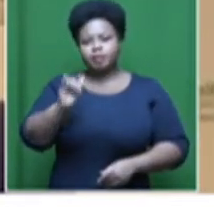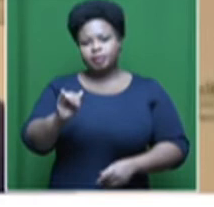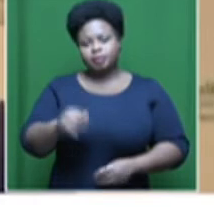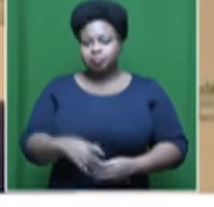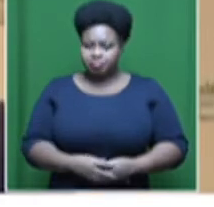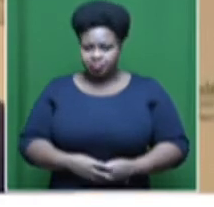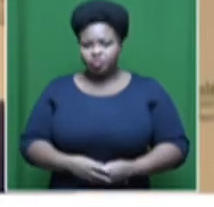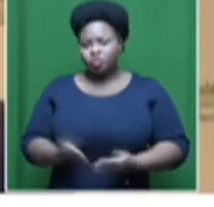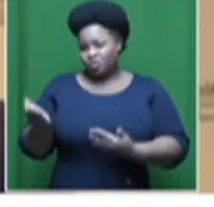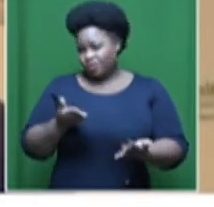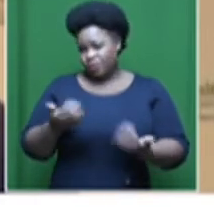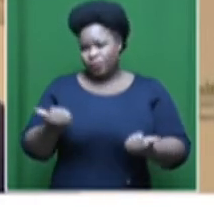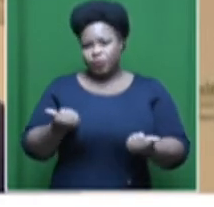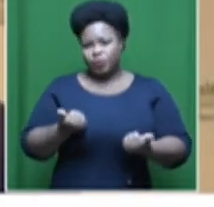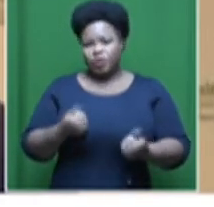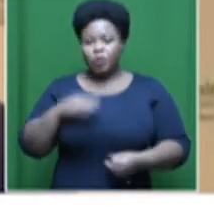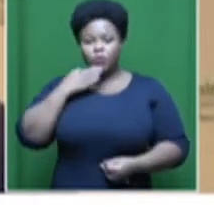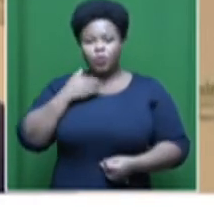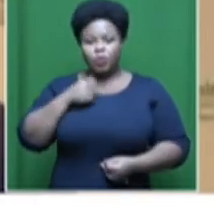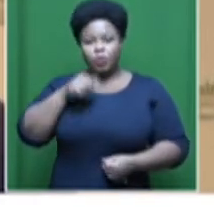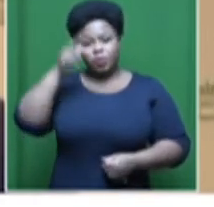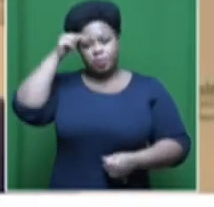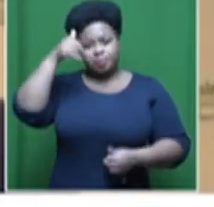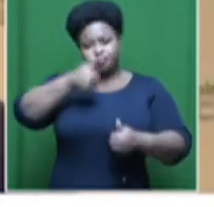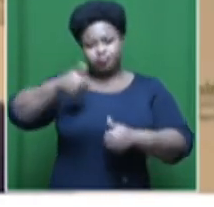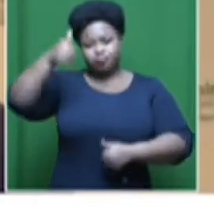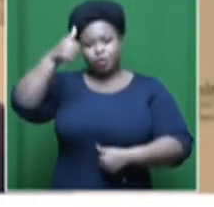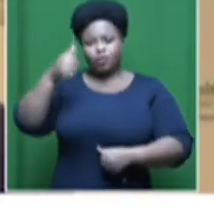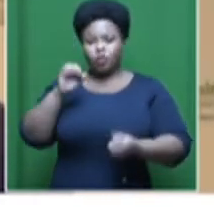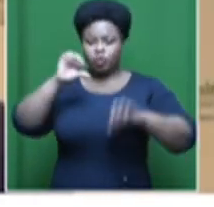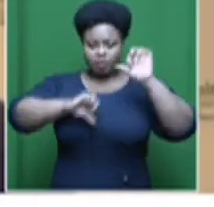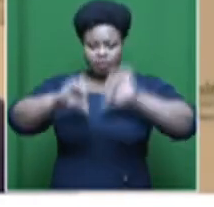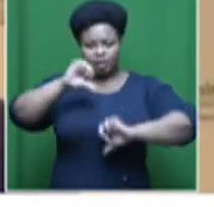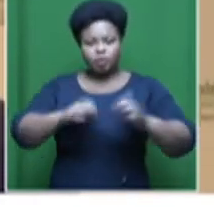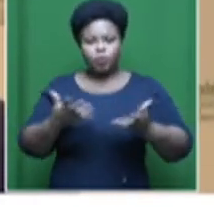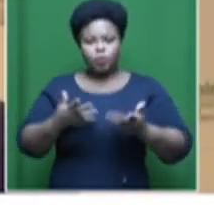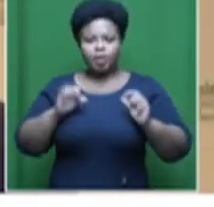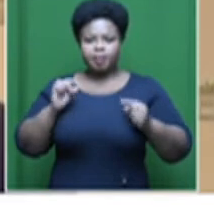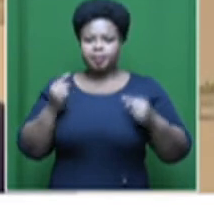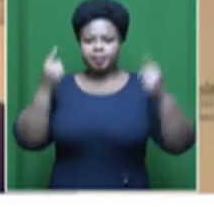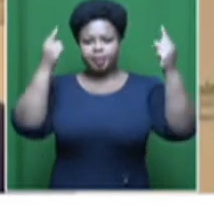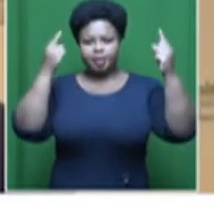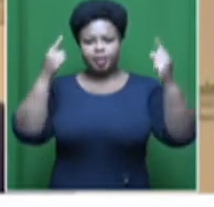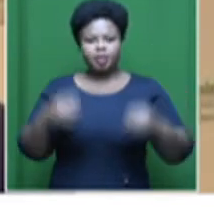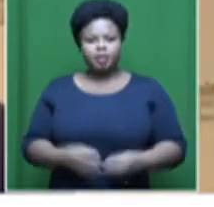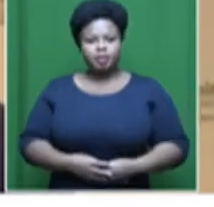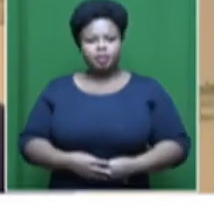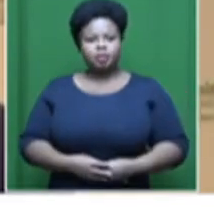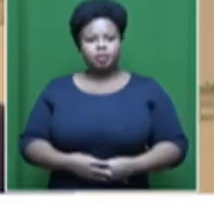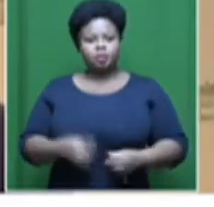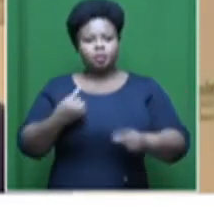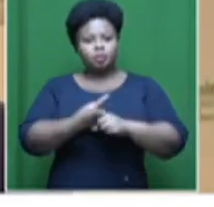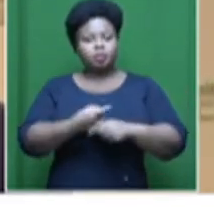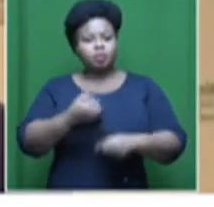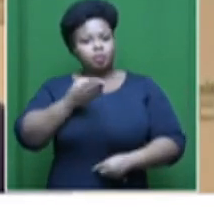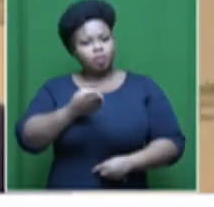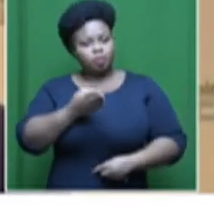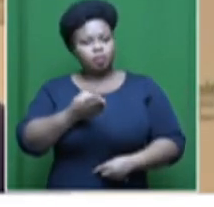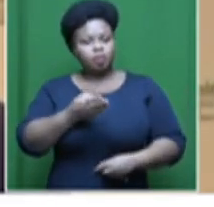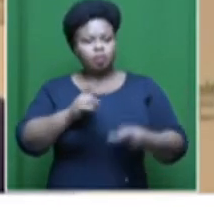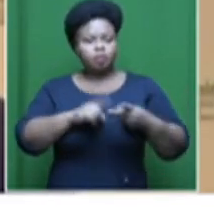been introduced as the Dean of Science in the Witwatersrand and also a lead scientist on the vaccine